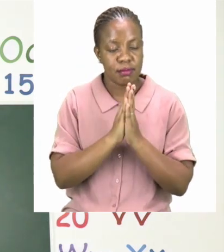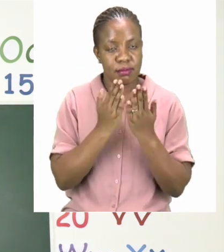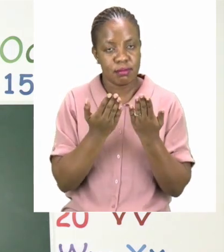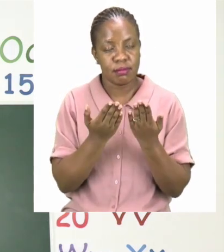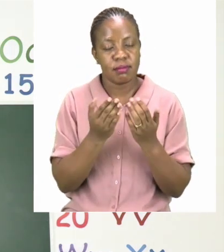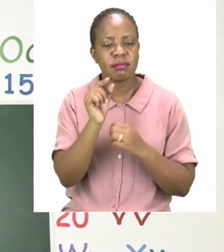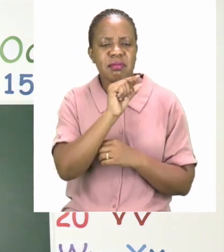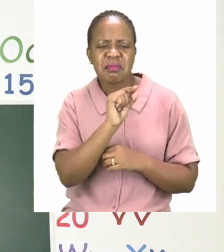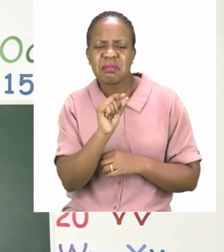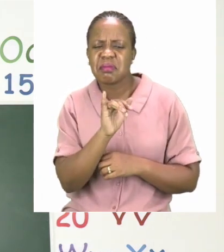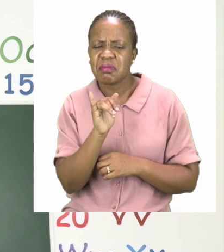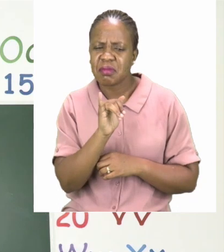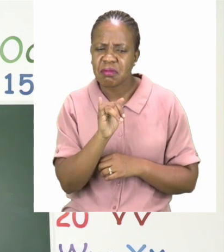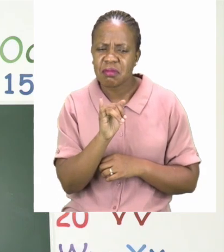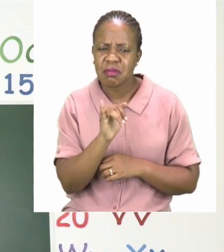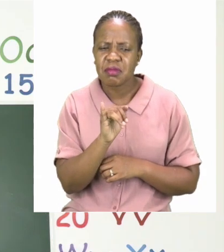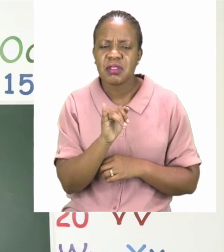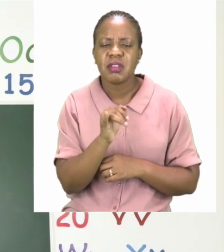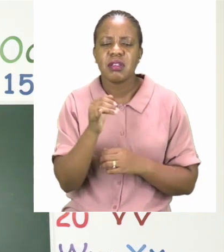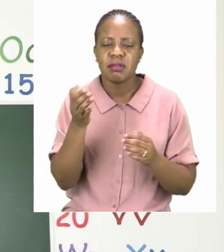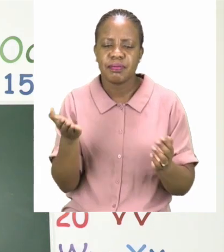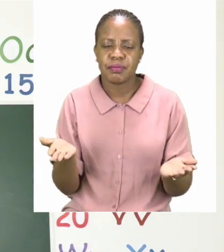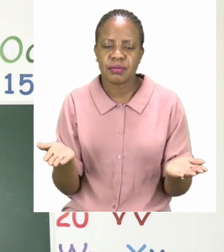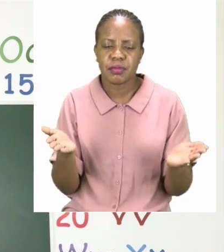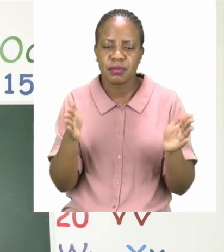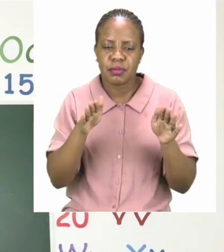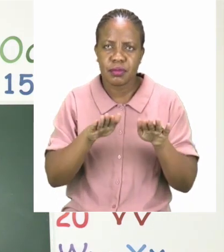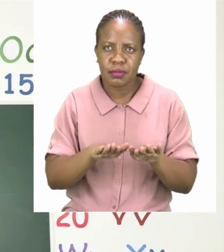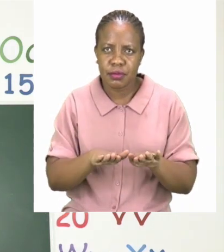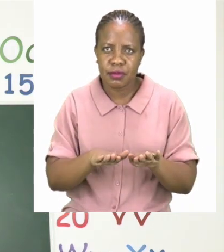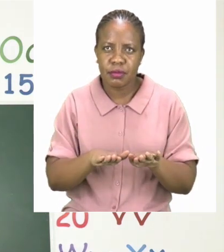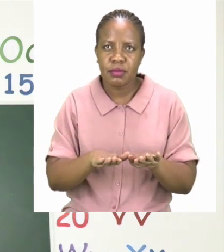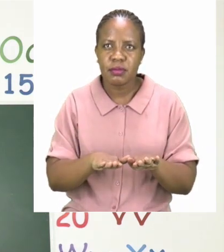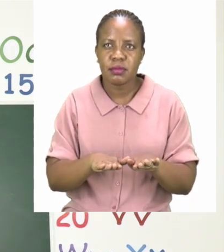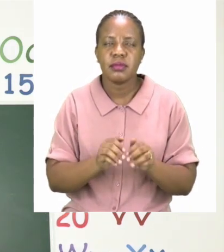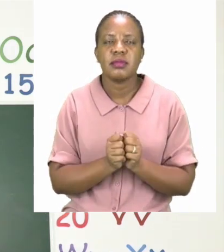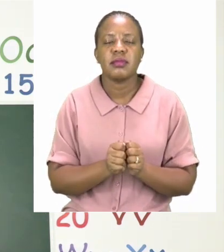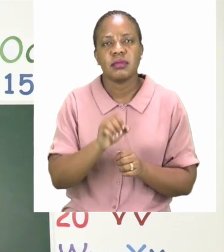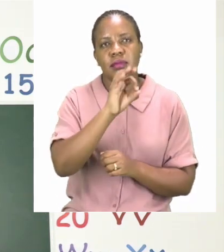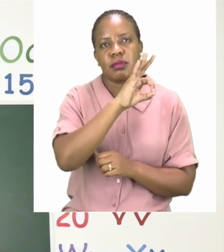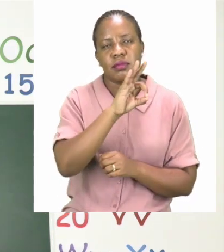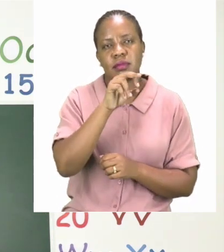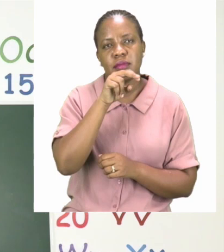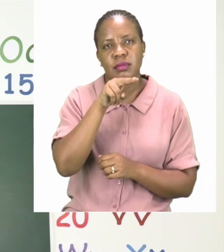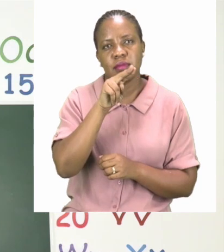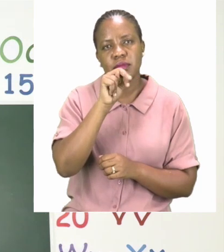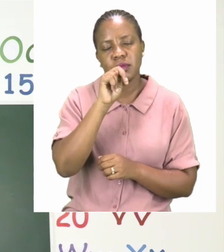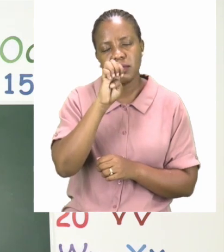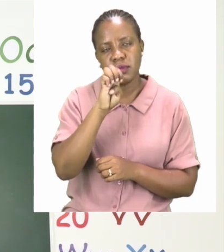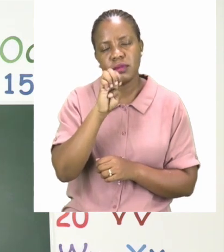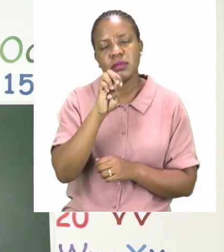funerals. So we need to fill that in. So the first letter that we have is an